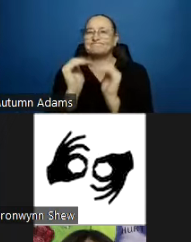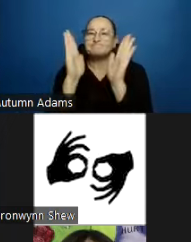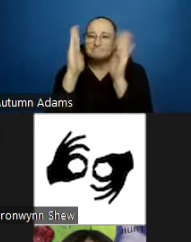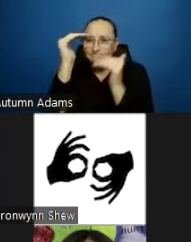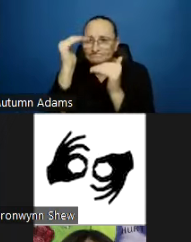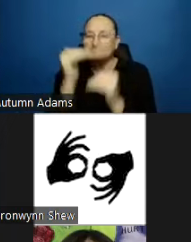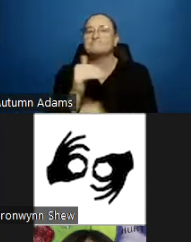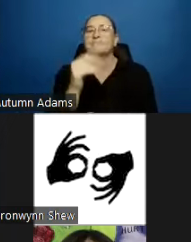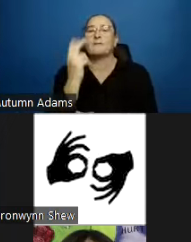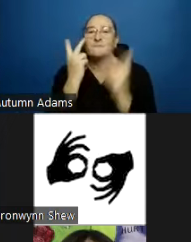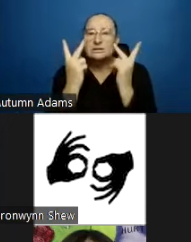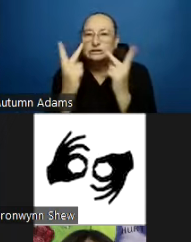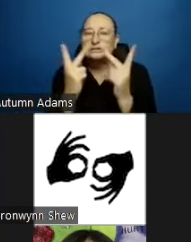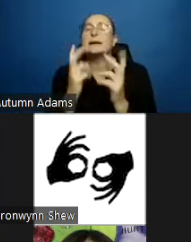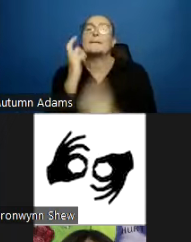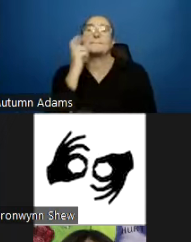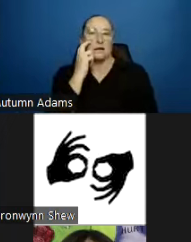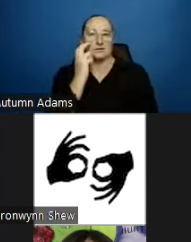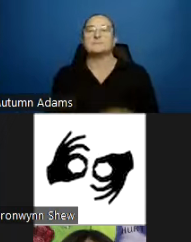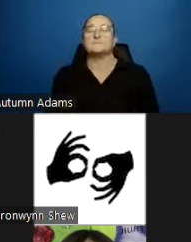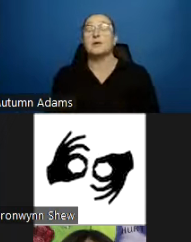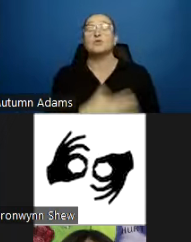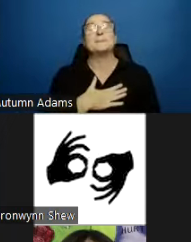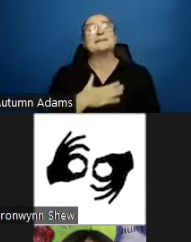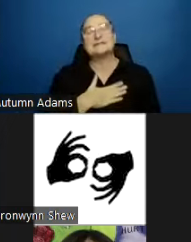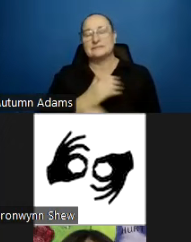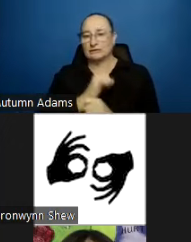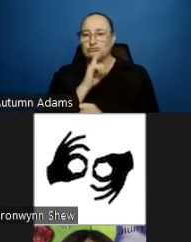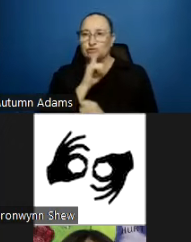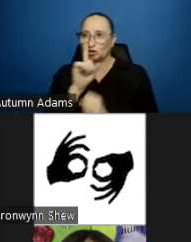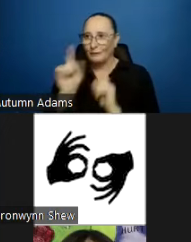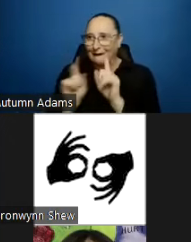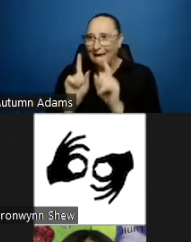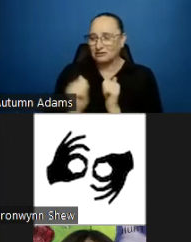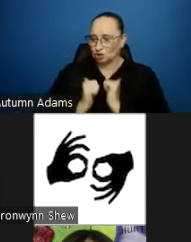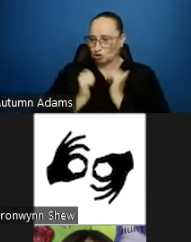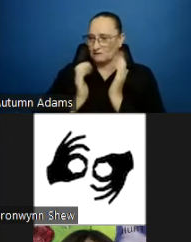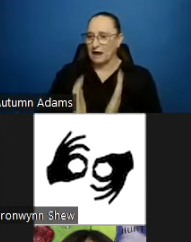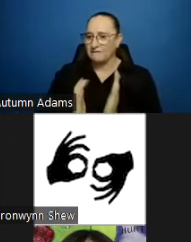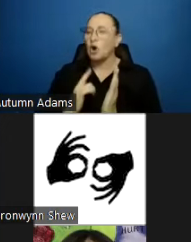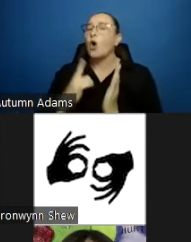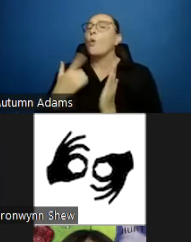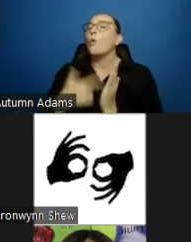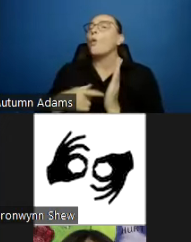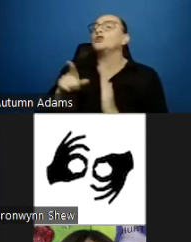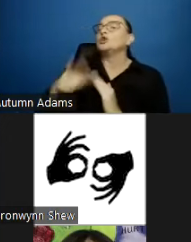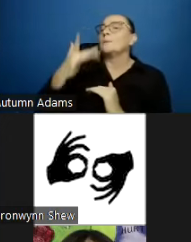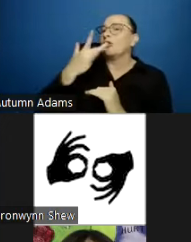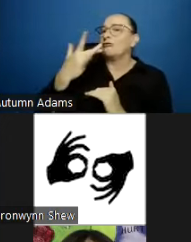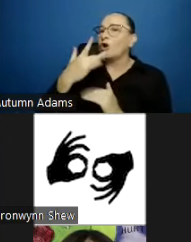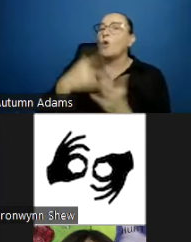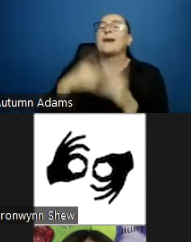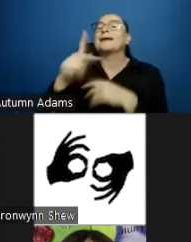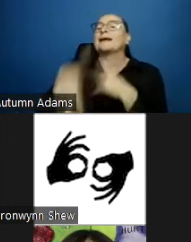are blind. So please make sure to ask your survivor, hey, what do you prefer? What kind of interpreter? Do